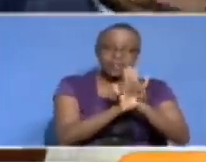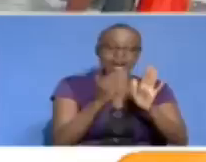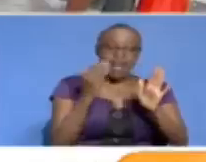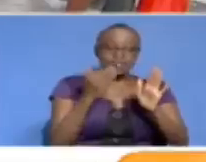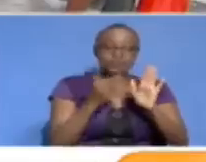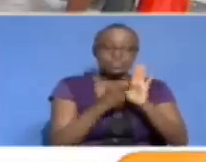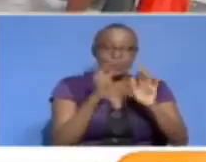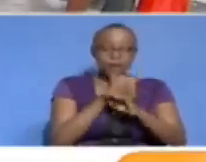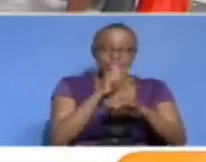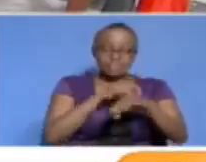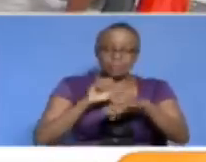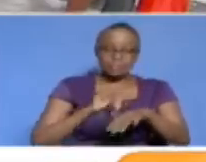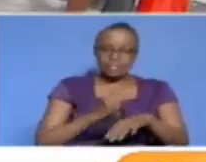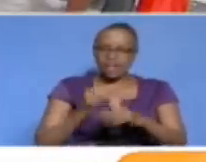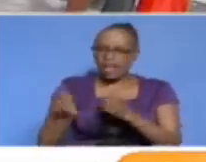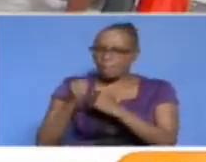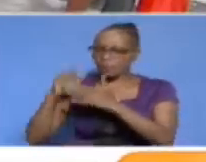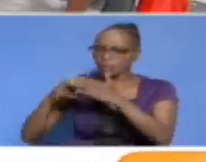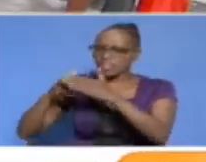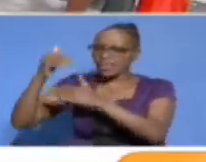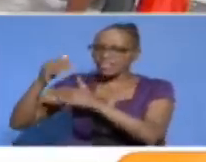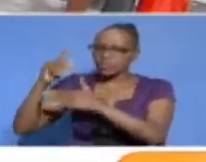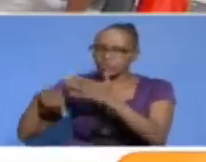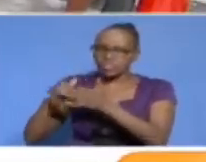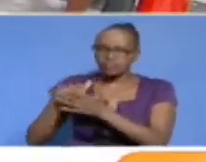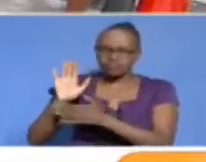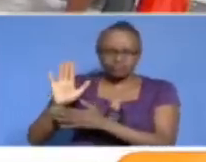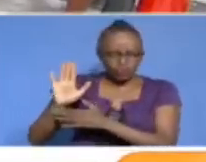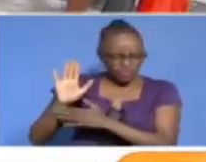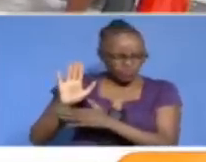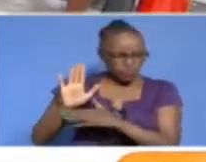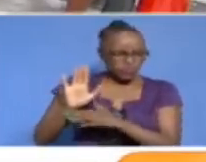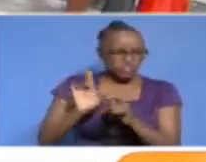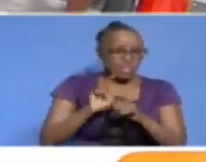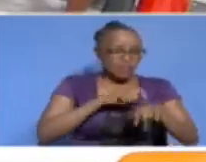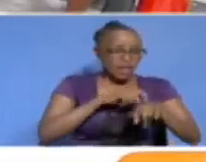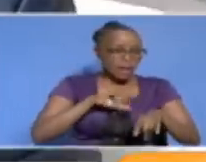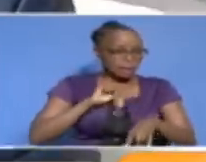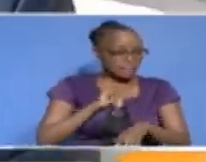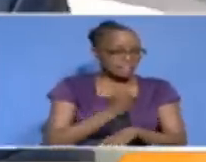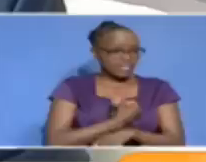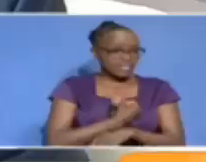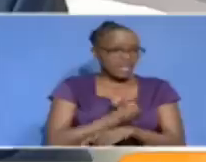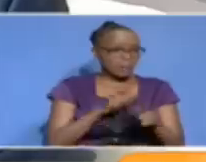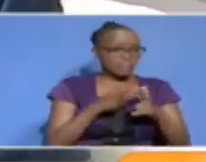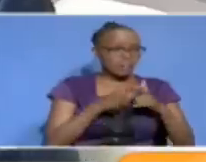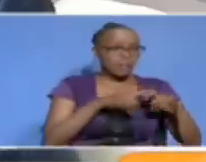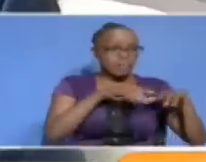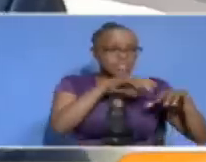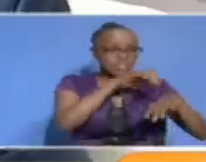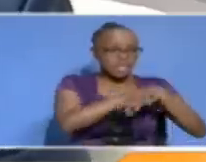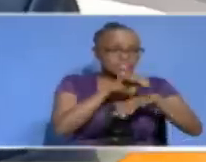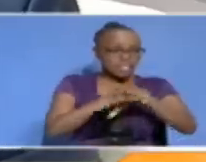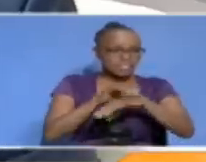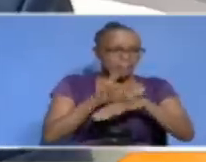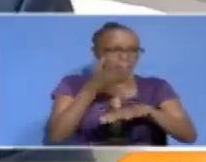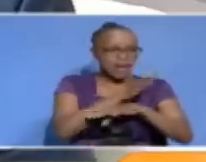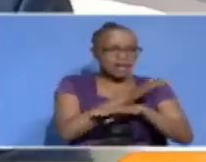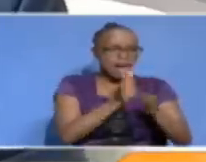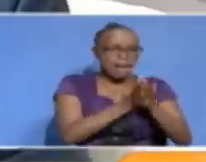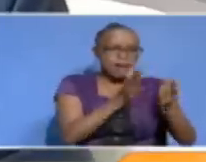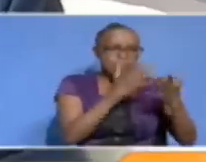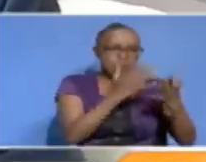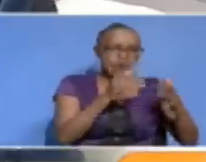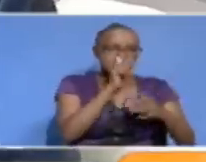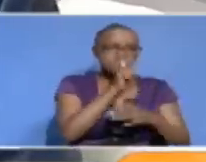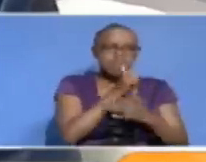happens when next? I was a senator, look. What happens next look, for Governor Sonko? No, don't go there. When I was a senator, I repossessed properties, public properties,